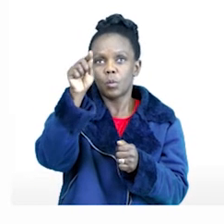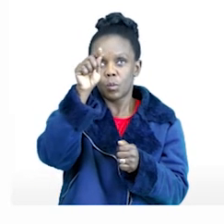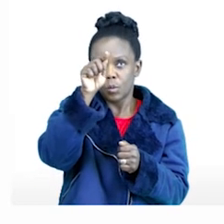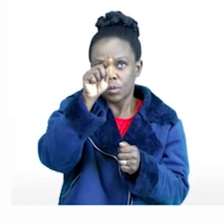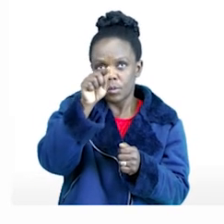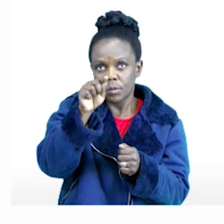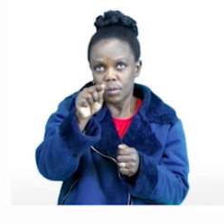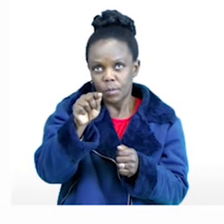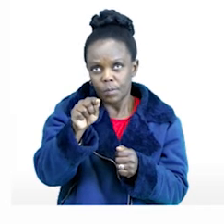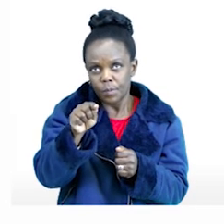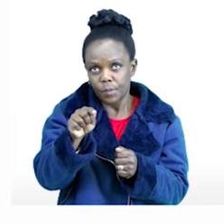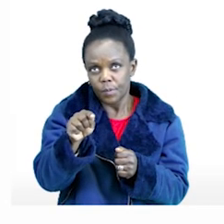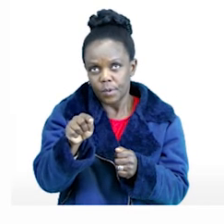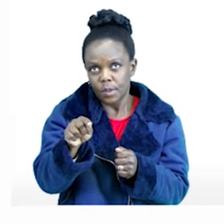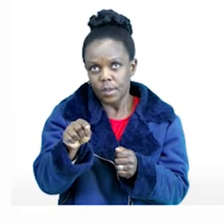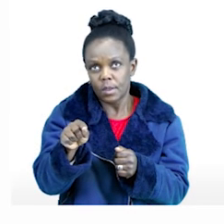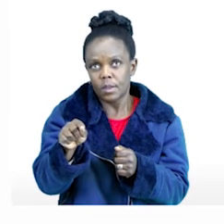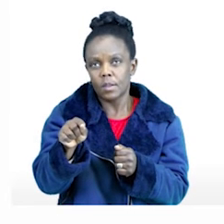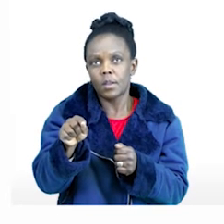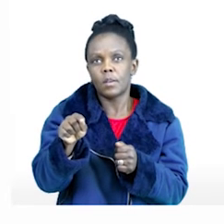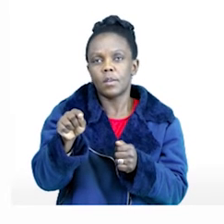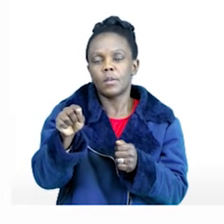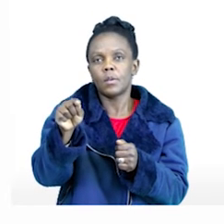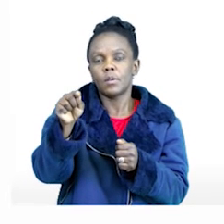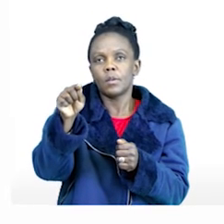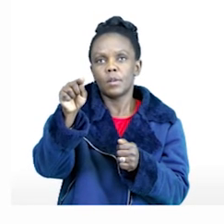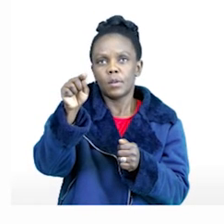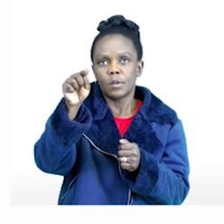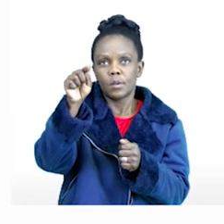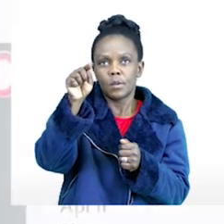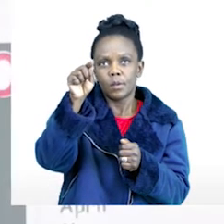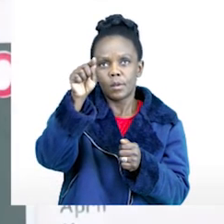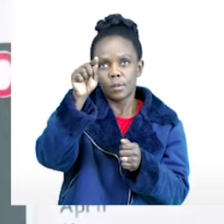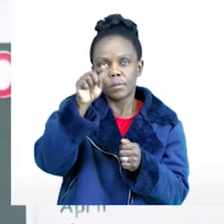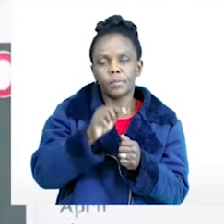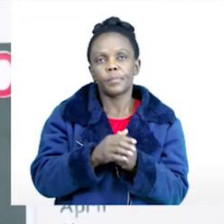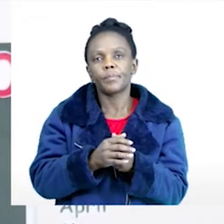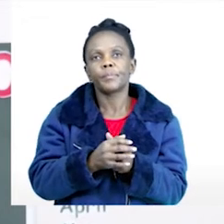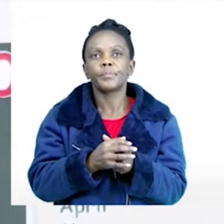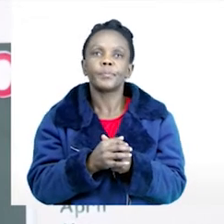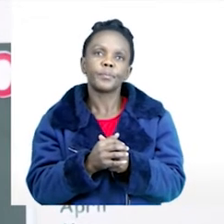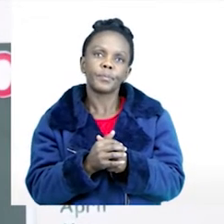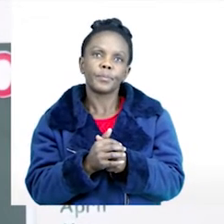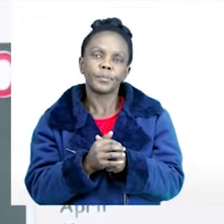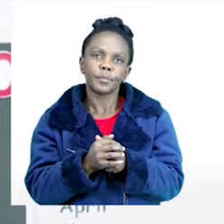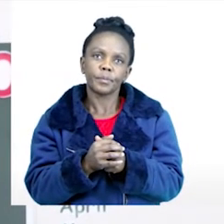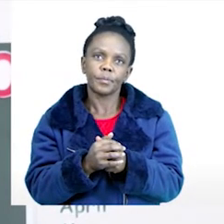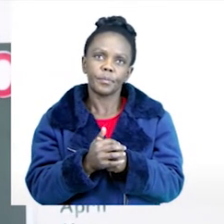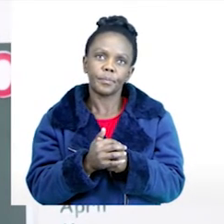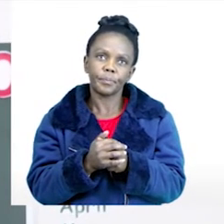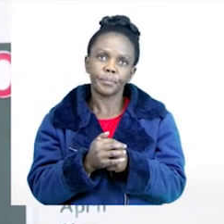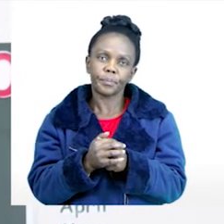in a loop again, going up and down. We're going to try a similar pattern on the